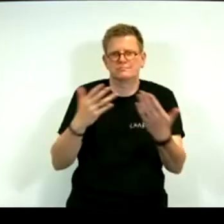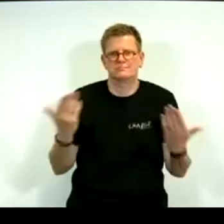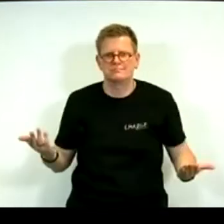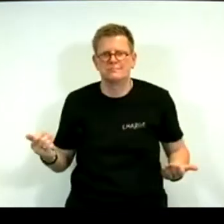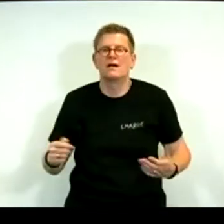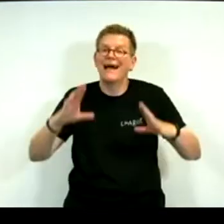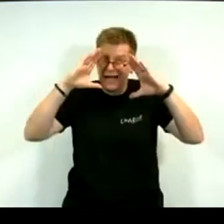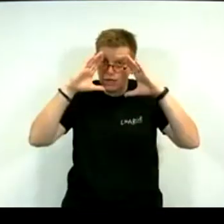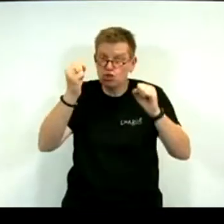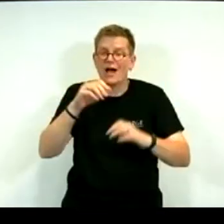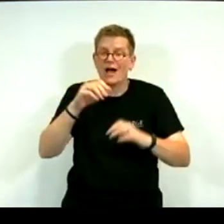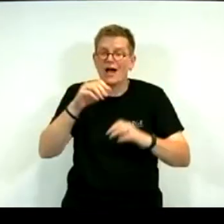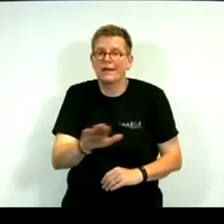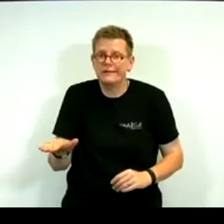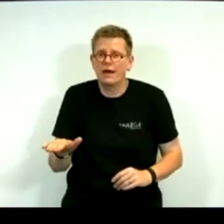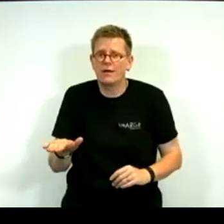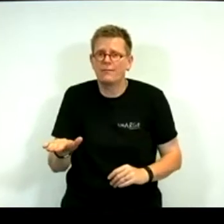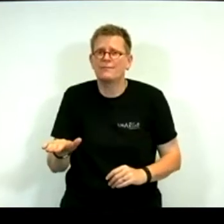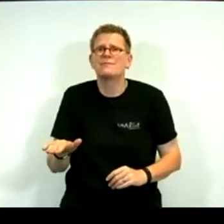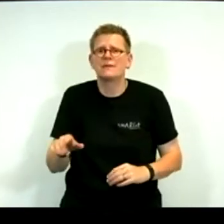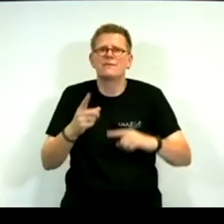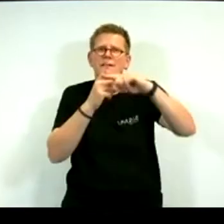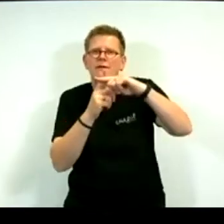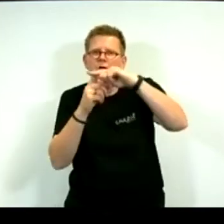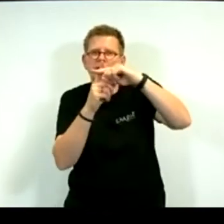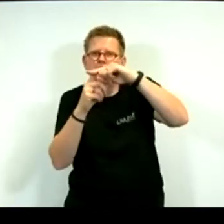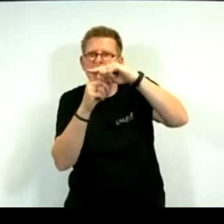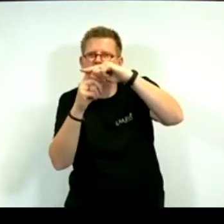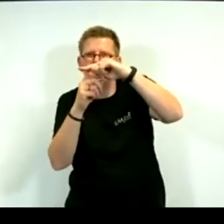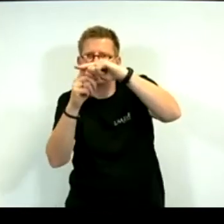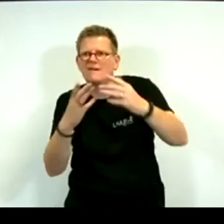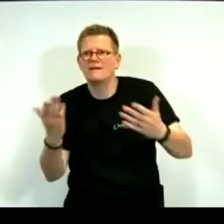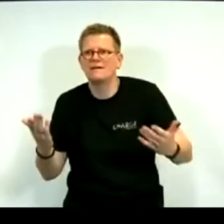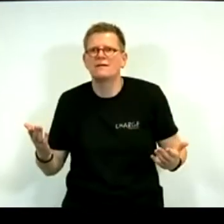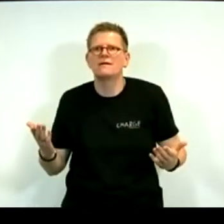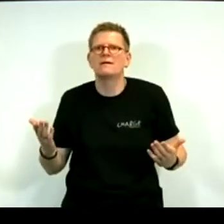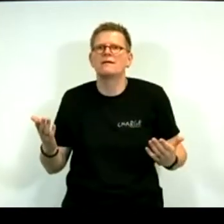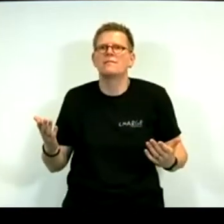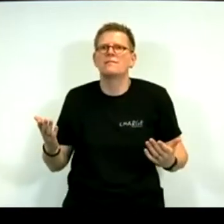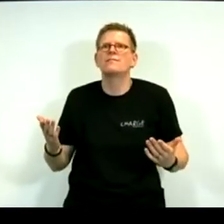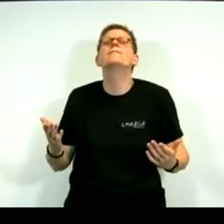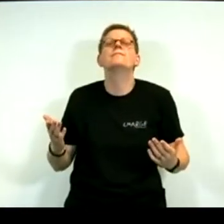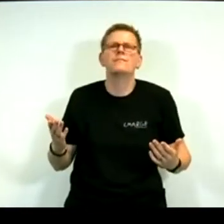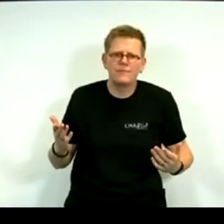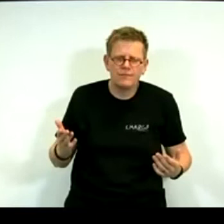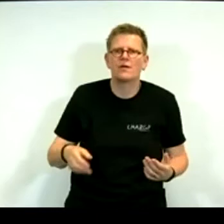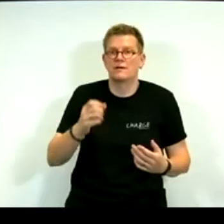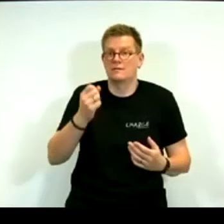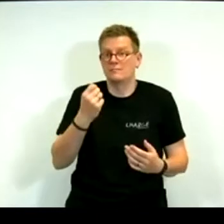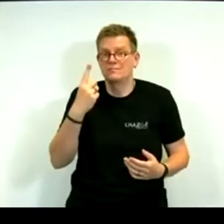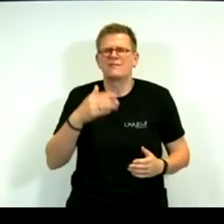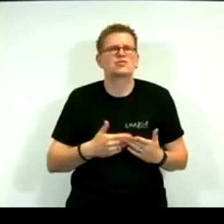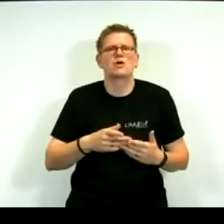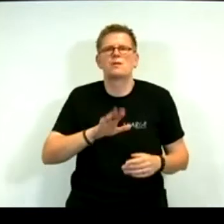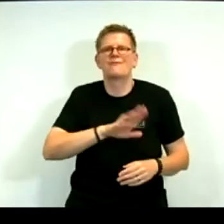light is reasonably unusual as the children get older. Some children get fixed on it, and